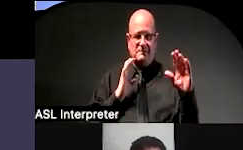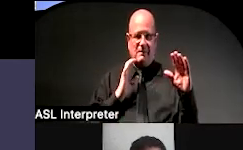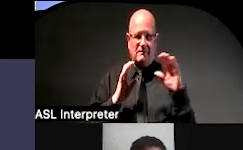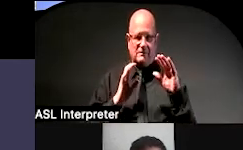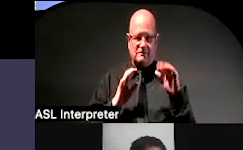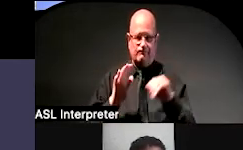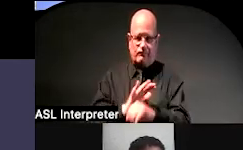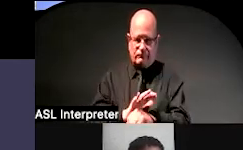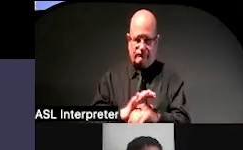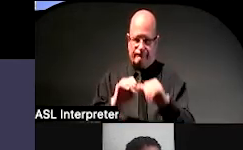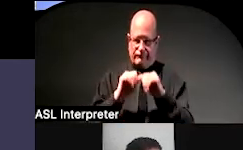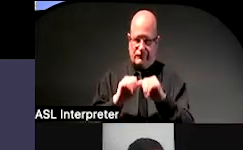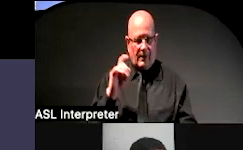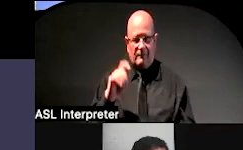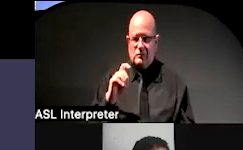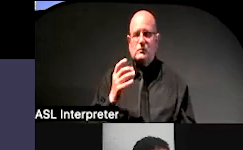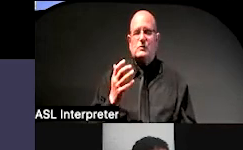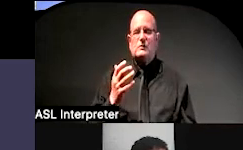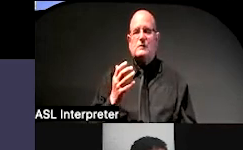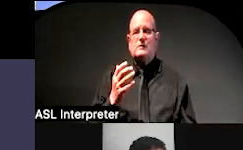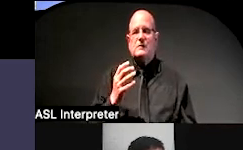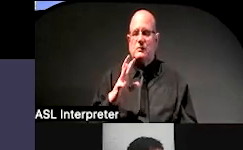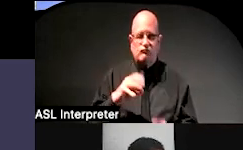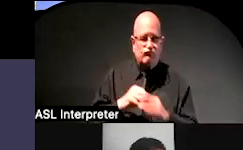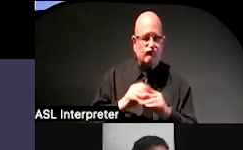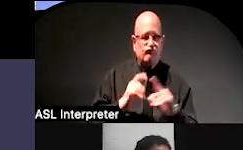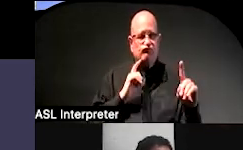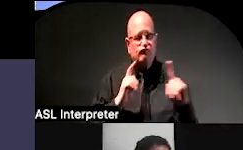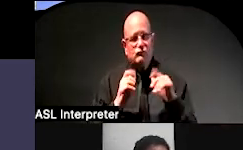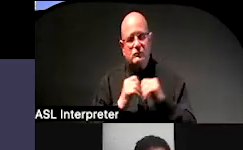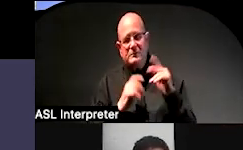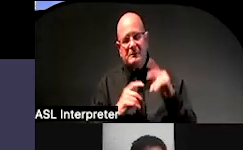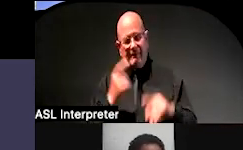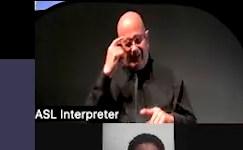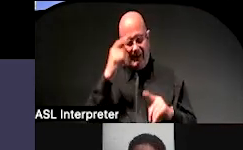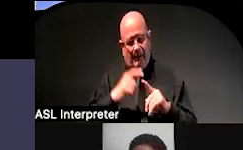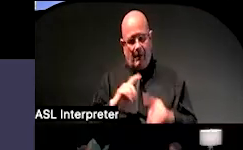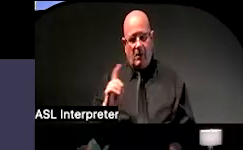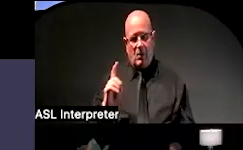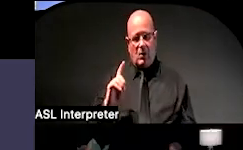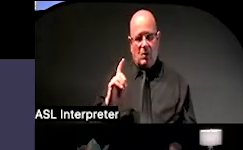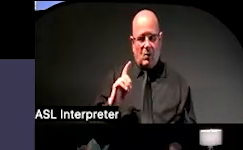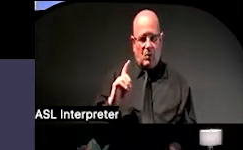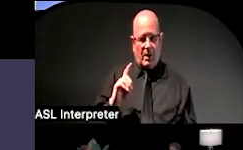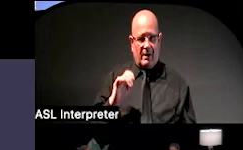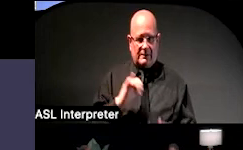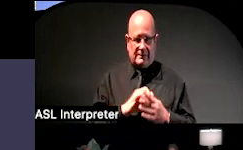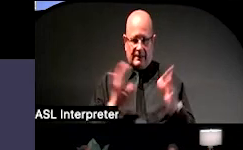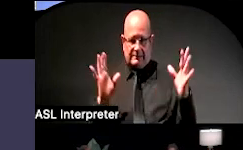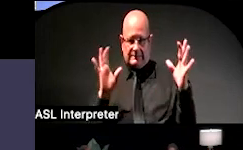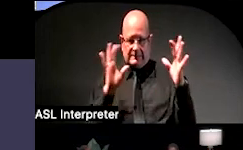have to. And so when you're engaged in conversations, think about that. Where does this intersect? Am